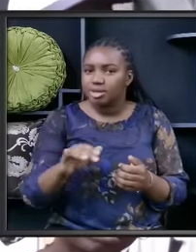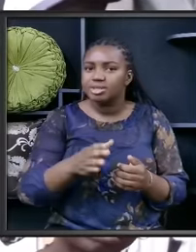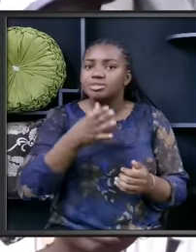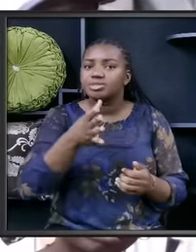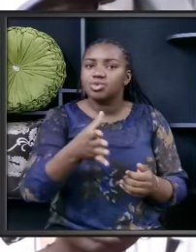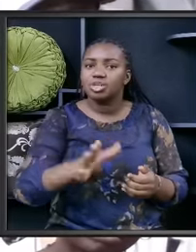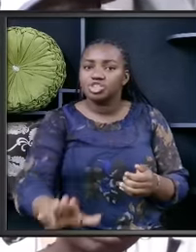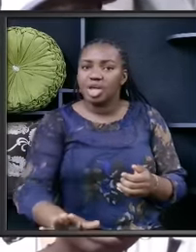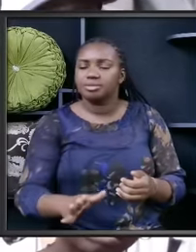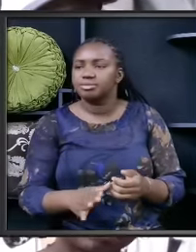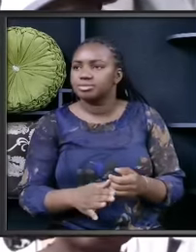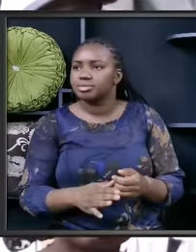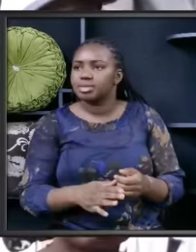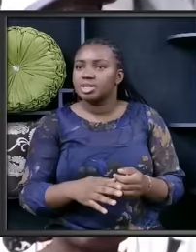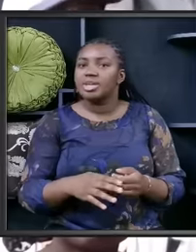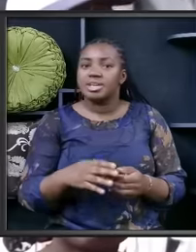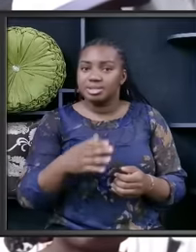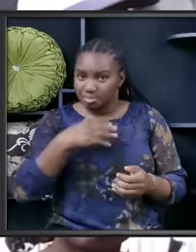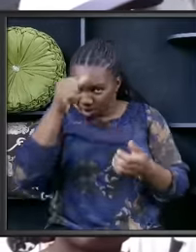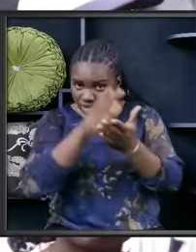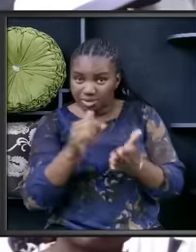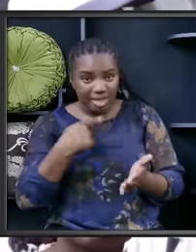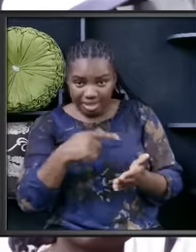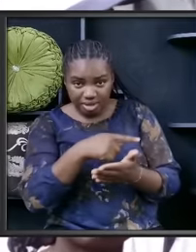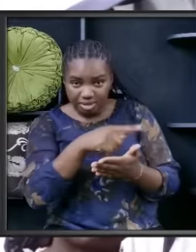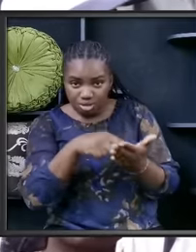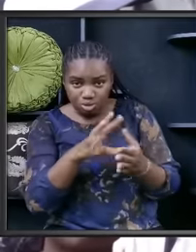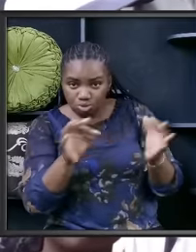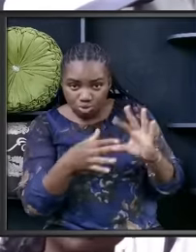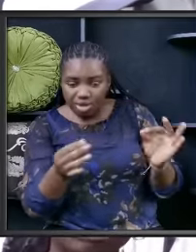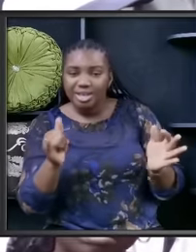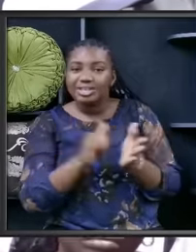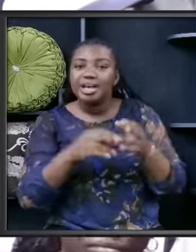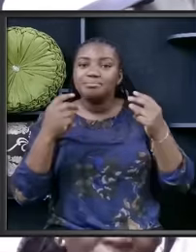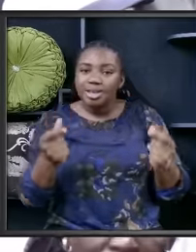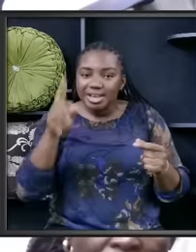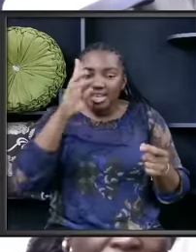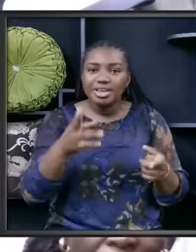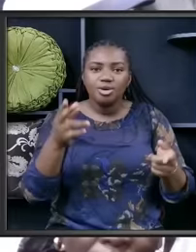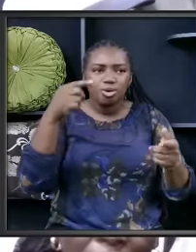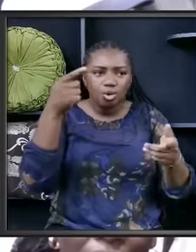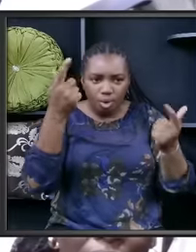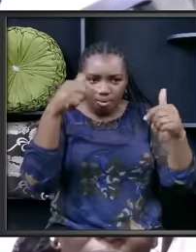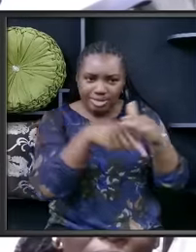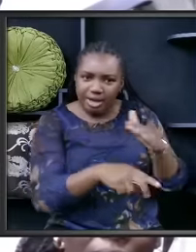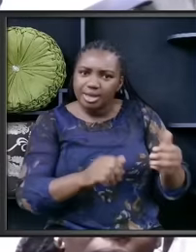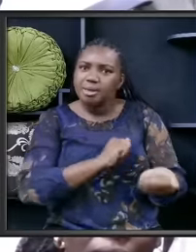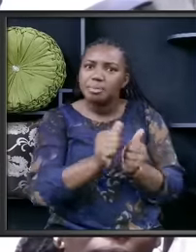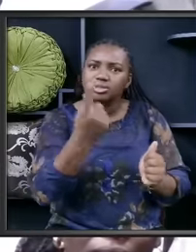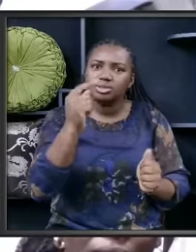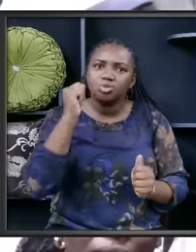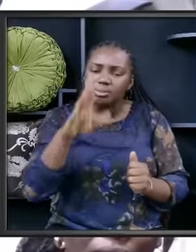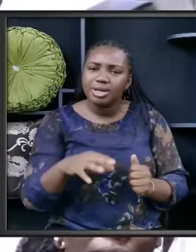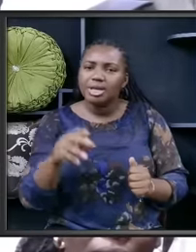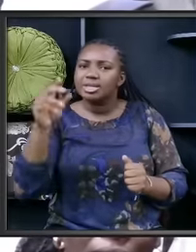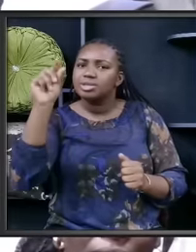And now they tell you this story. Now I not follow them go. Now he tell me, say, immediately he come down, now he pass the woman. Now the boy, the